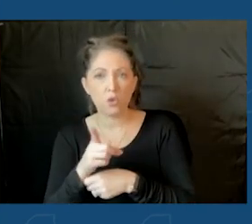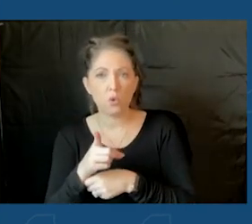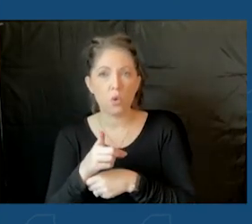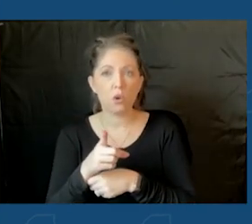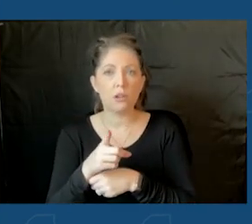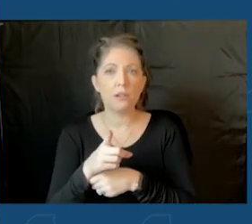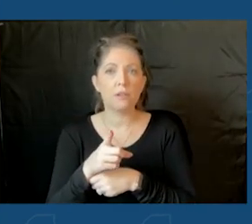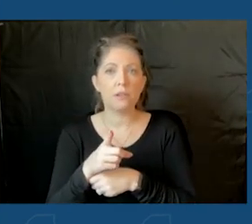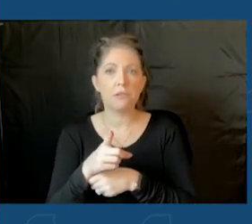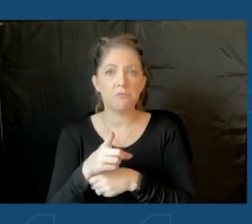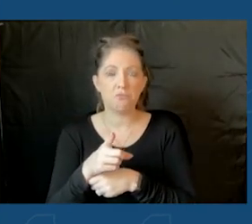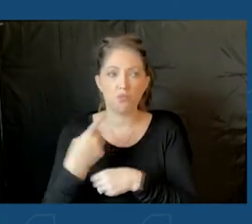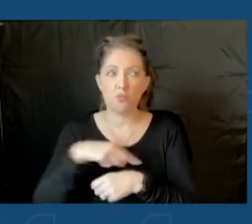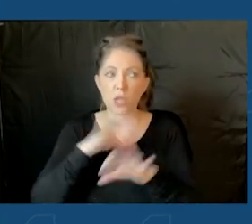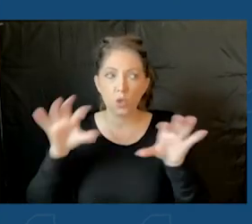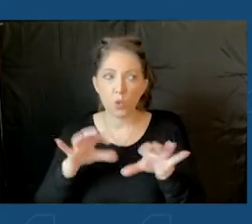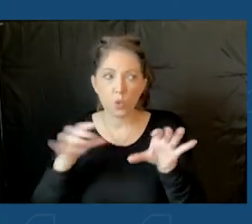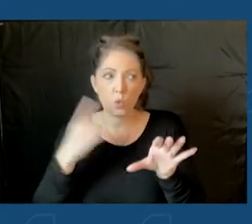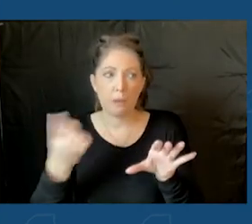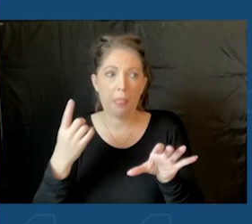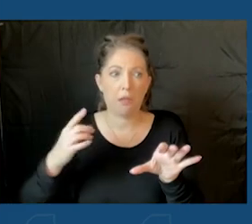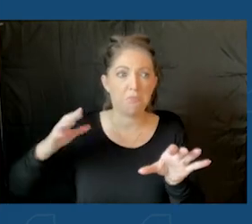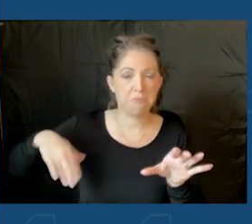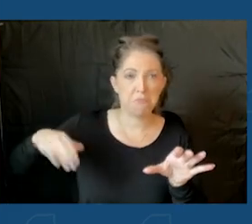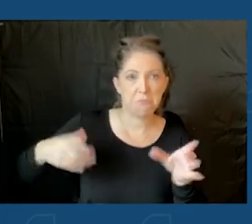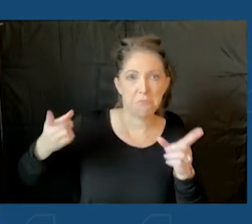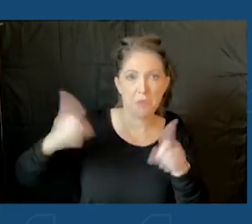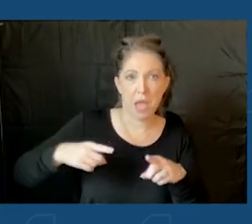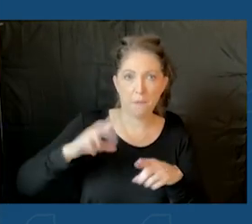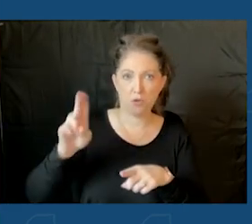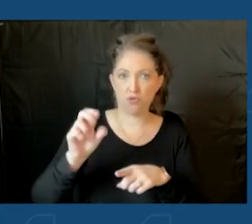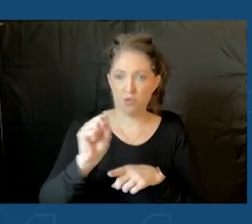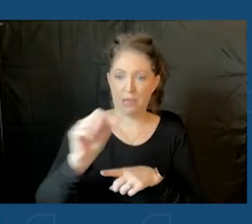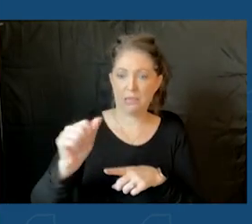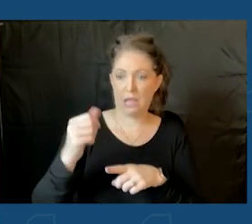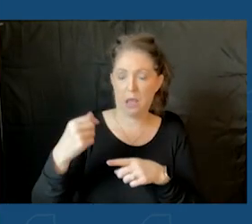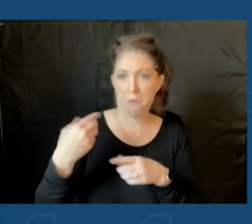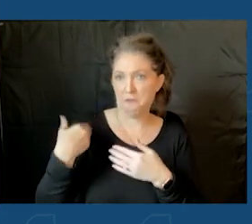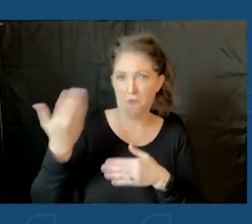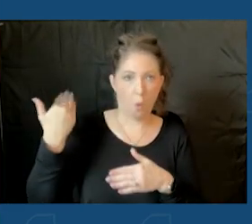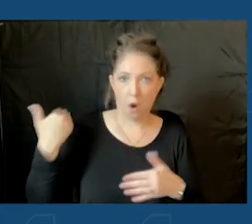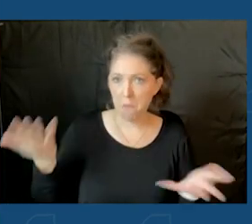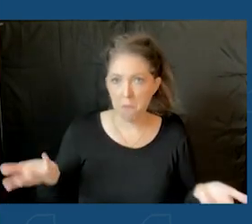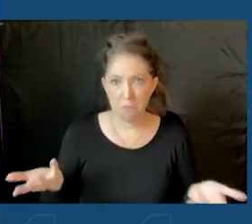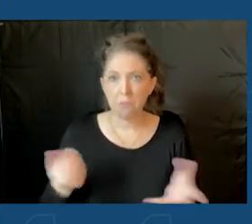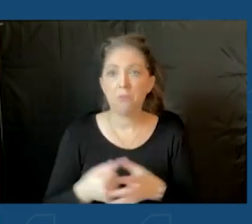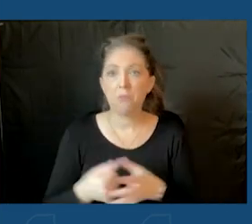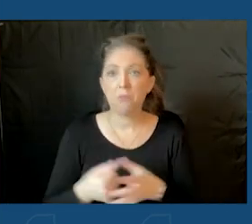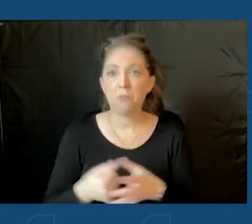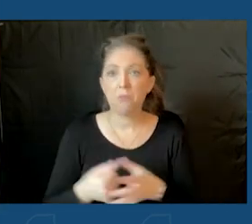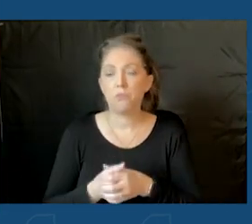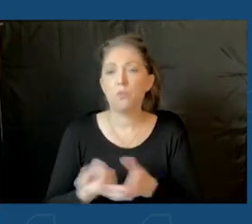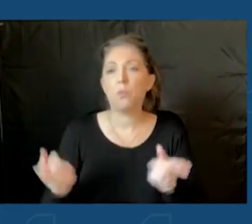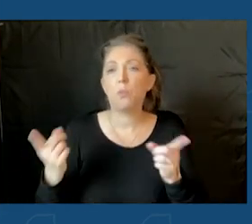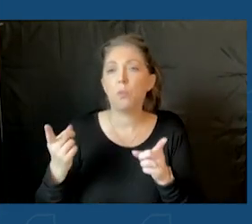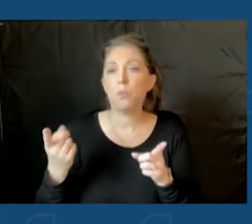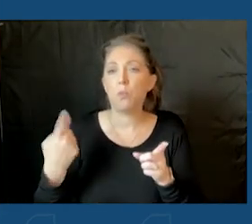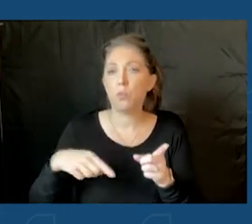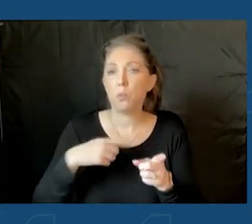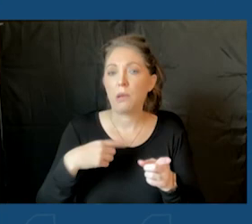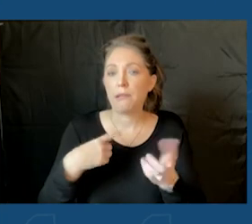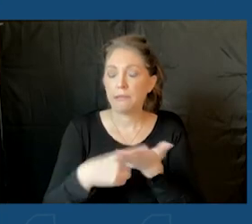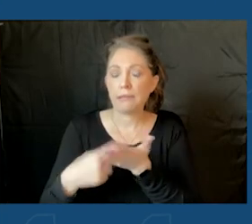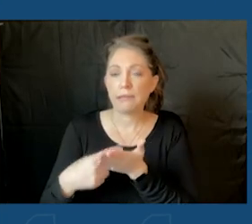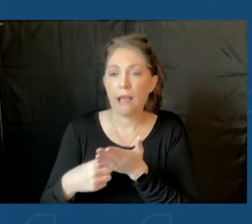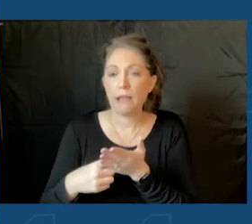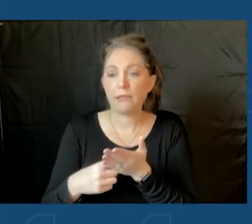not happened in the United States of America before. So when we talk about creating wealth, and